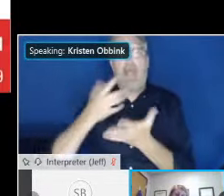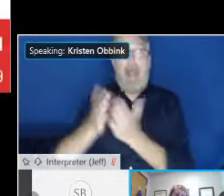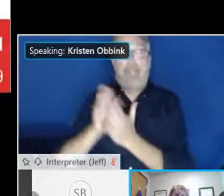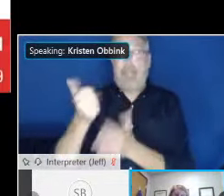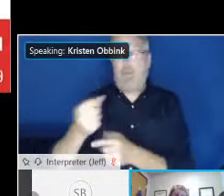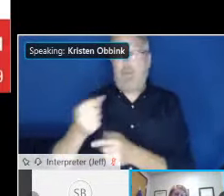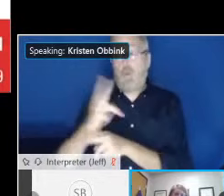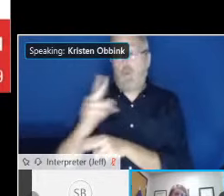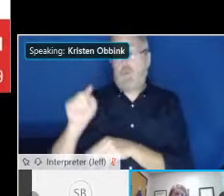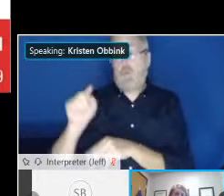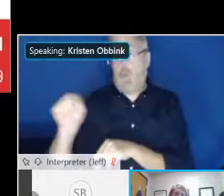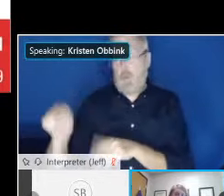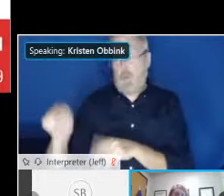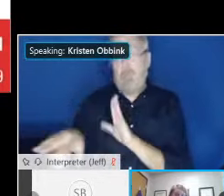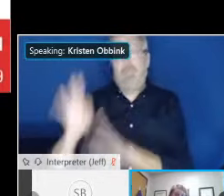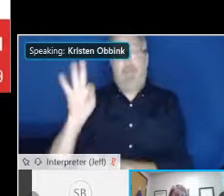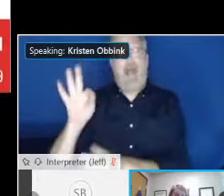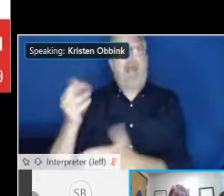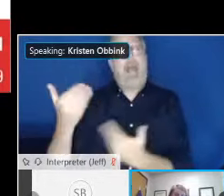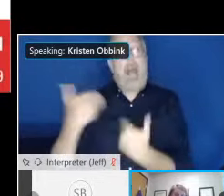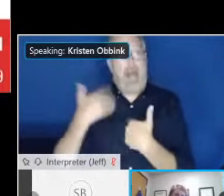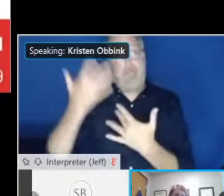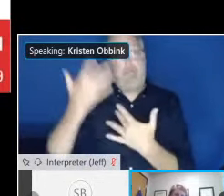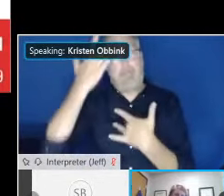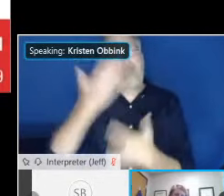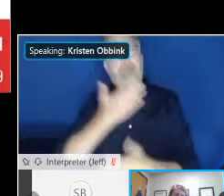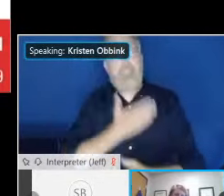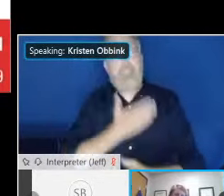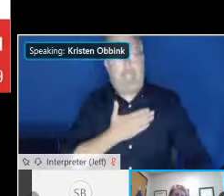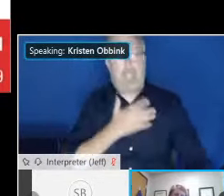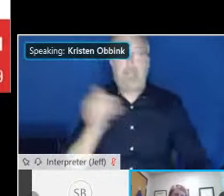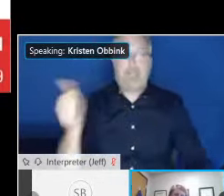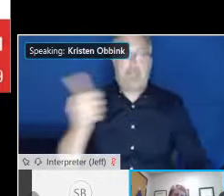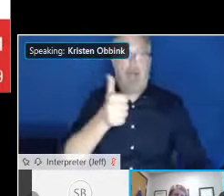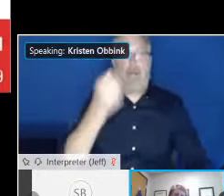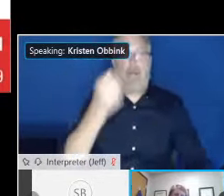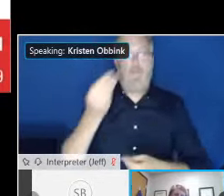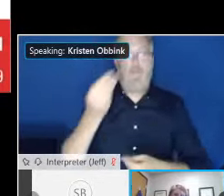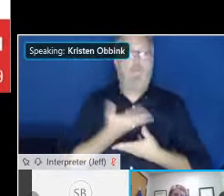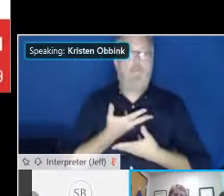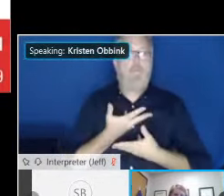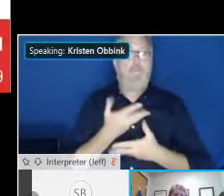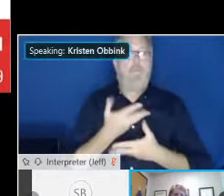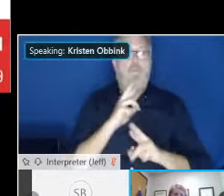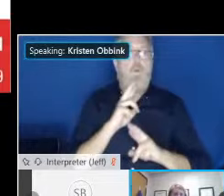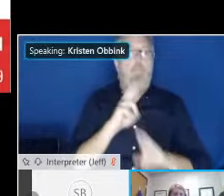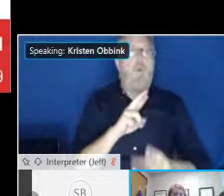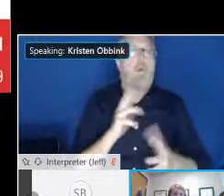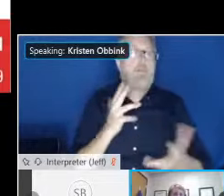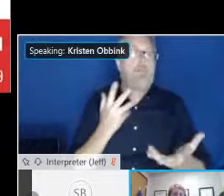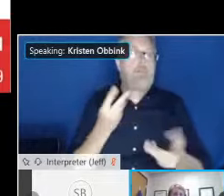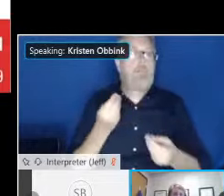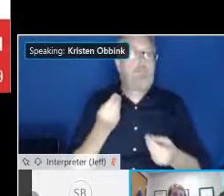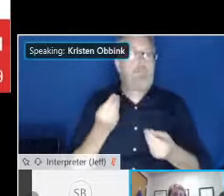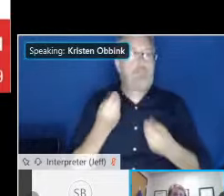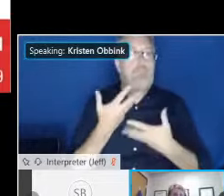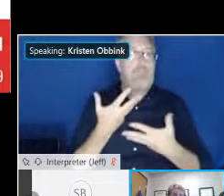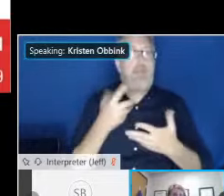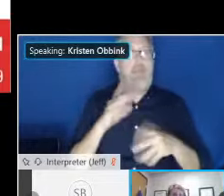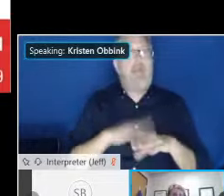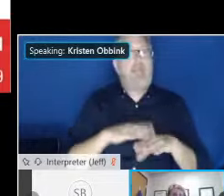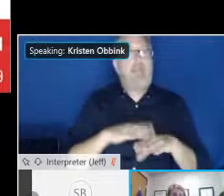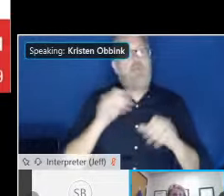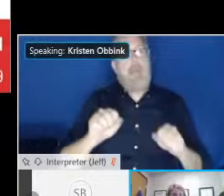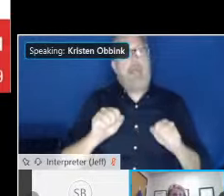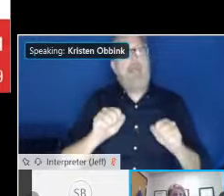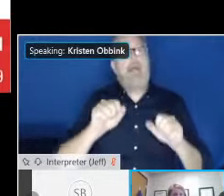testing sources and tests positive, please self-report those through our self-reporting questionnaire. It's available on the